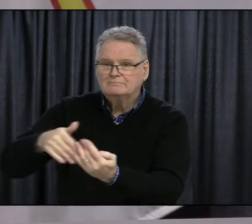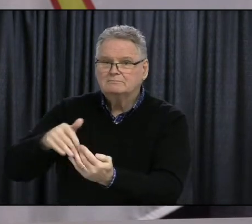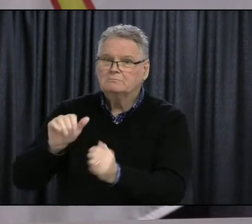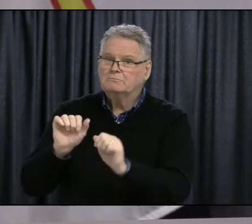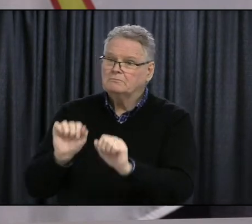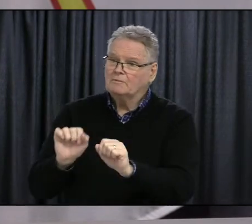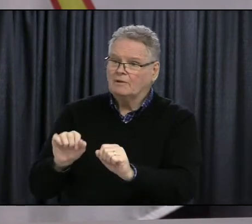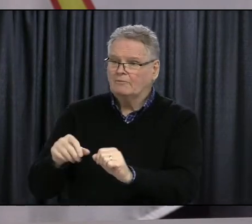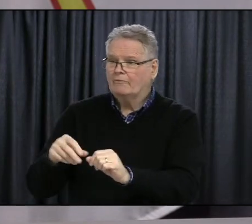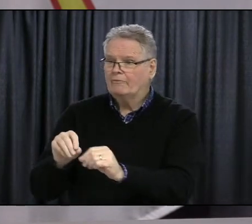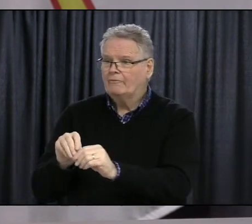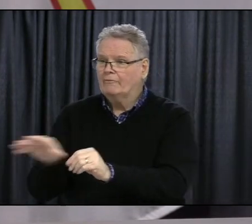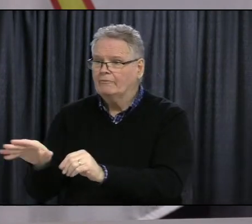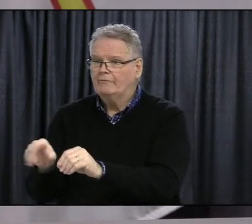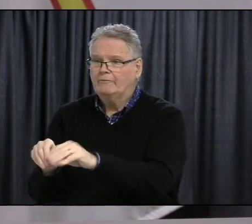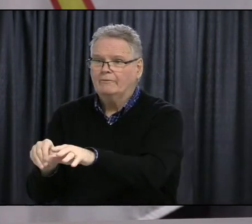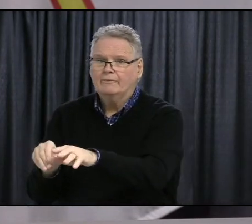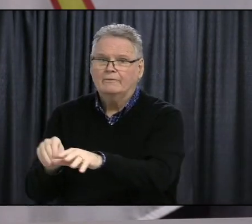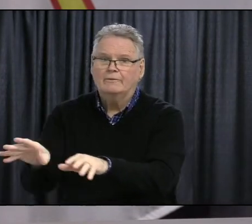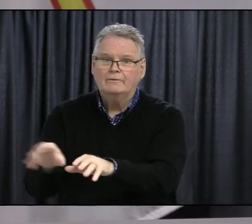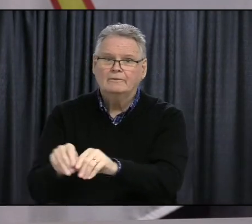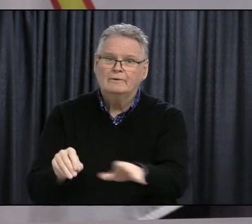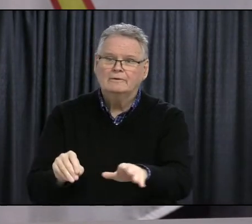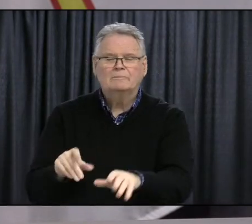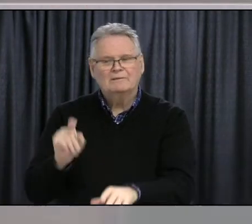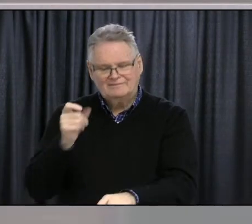days to test those people.